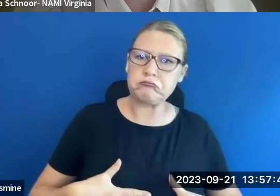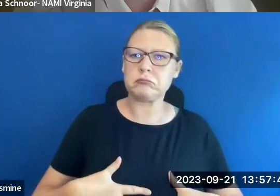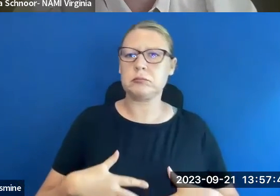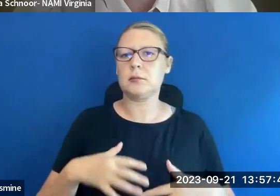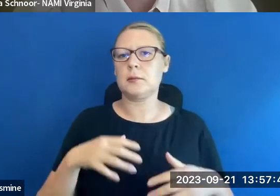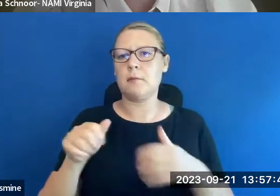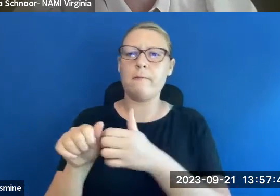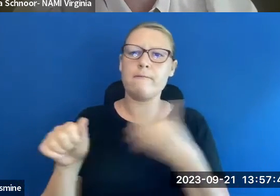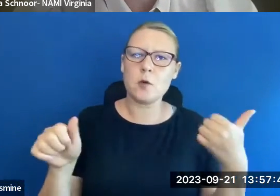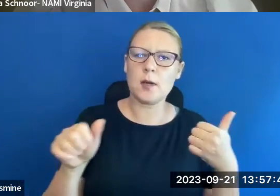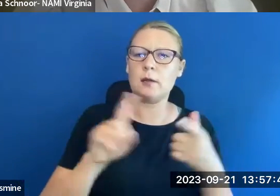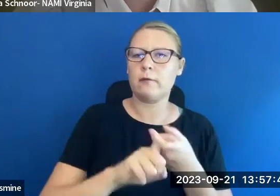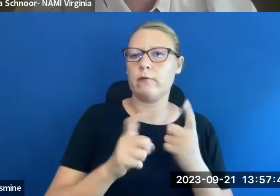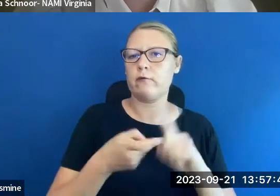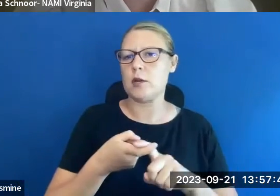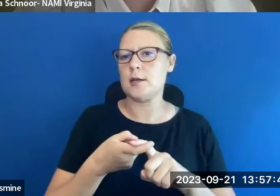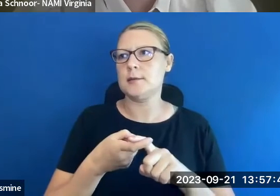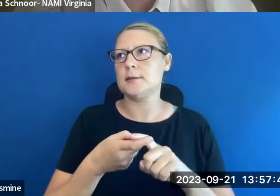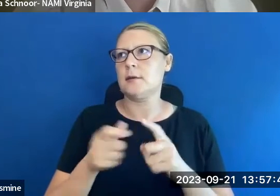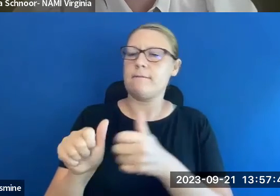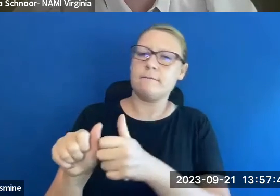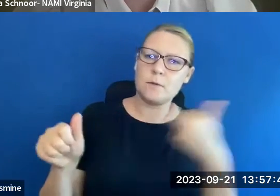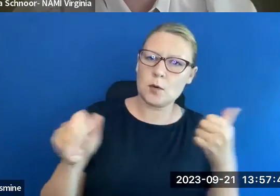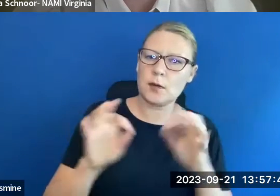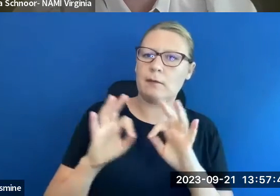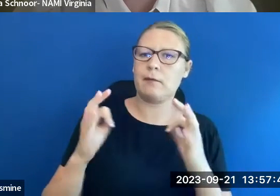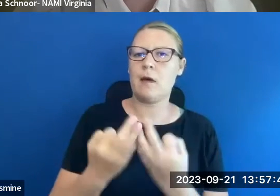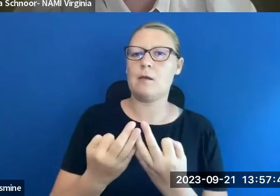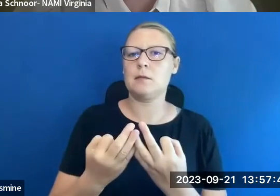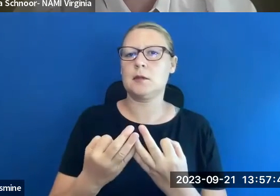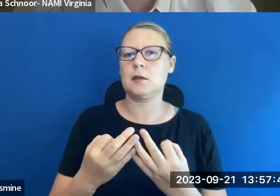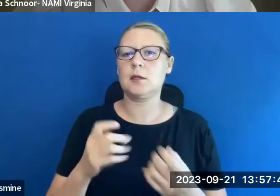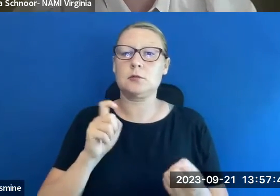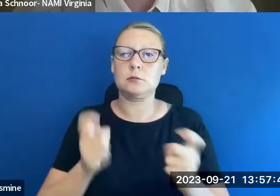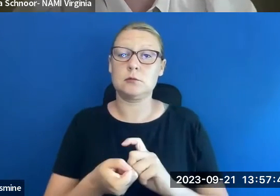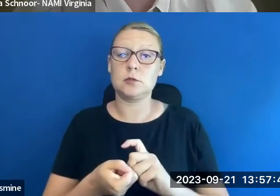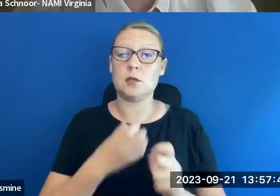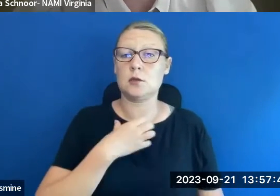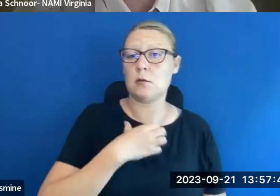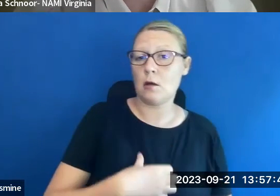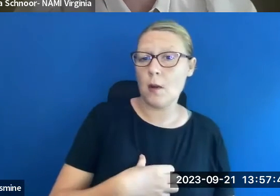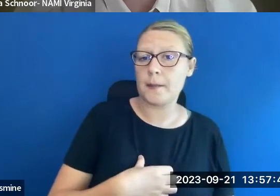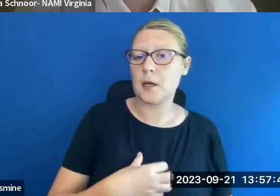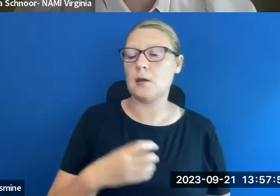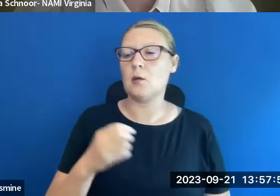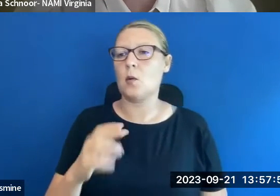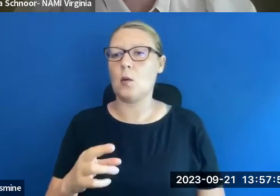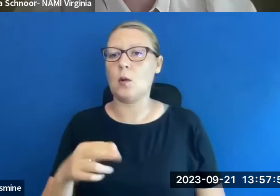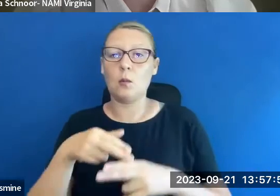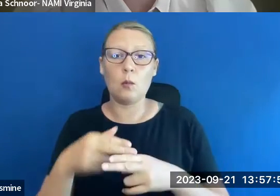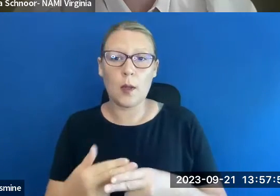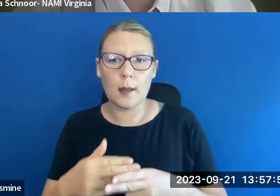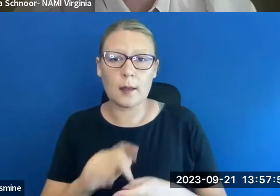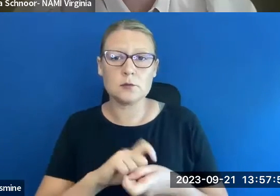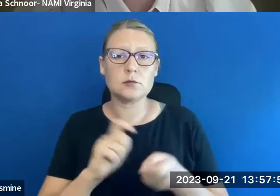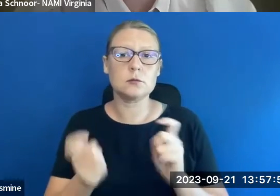family, changes in weight and appetite are also some signs that there may be something